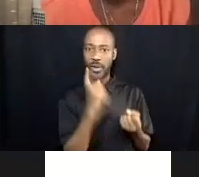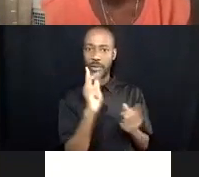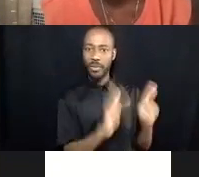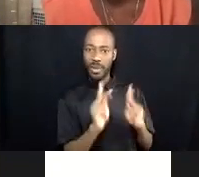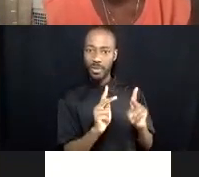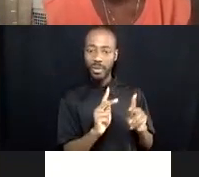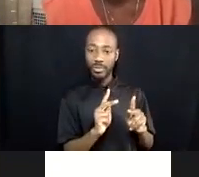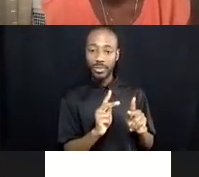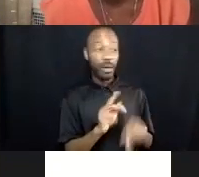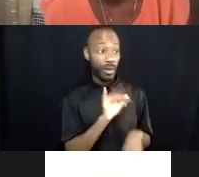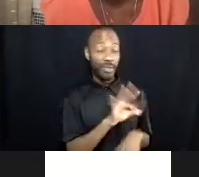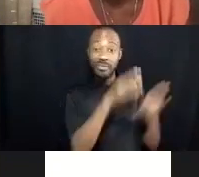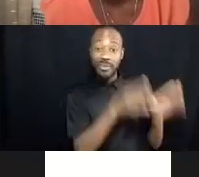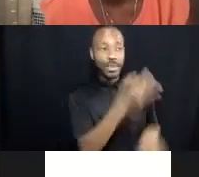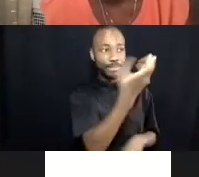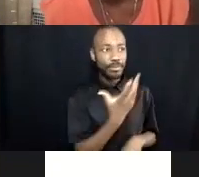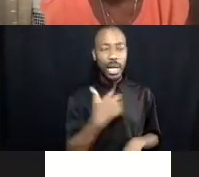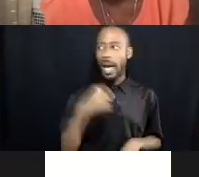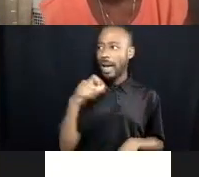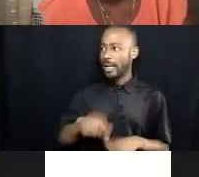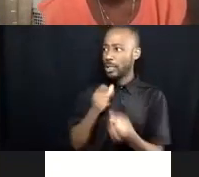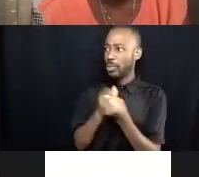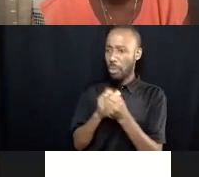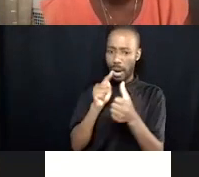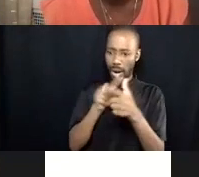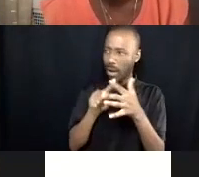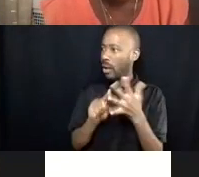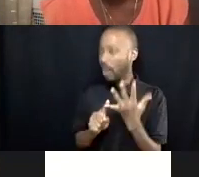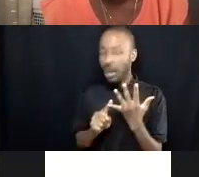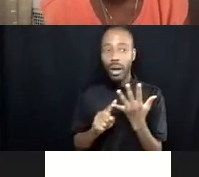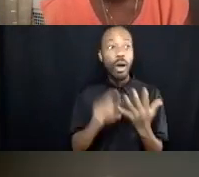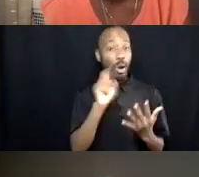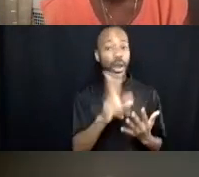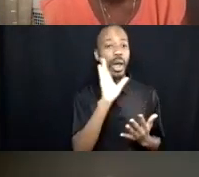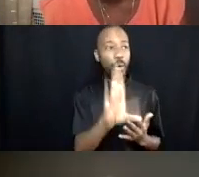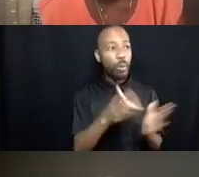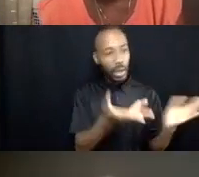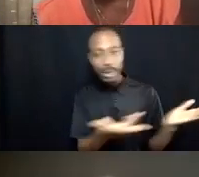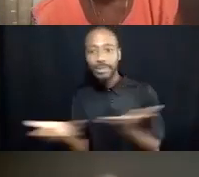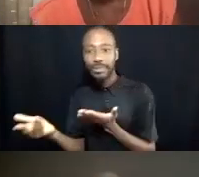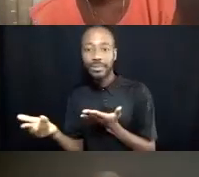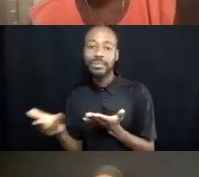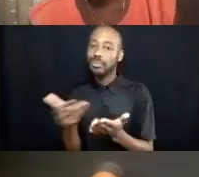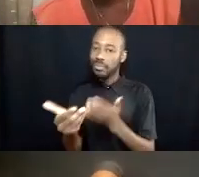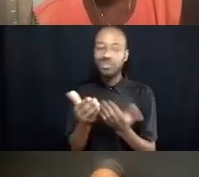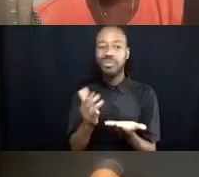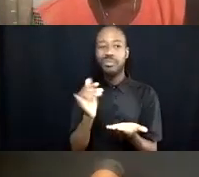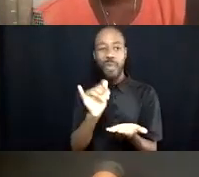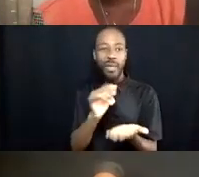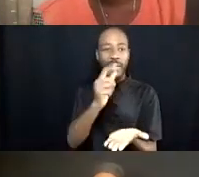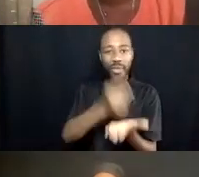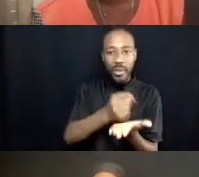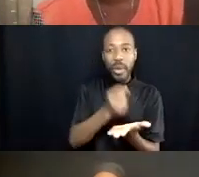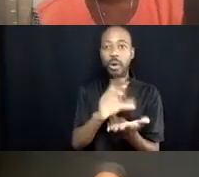they let us know that they want certain types of support that look like therapy or creating a safety plan with a mental